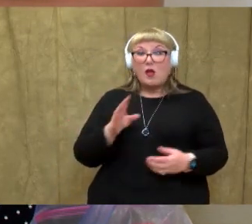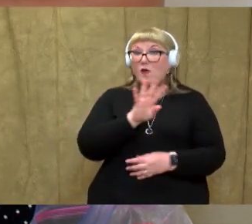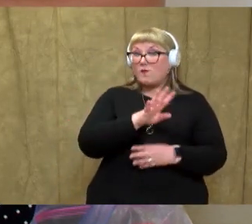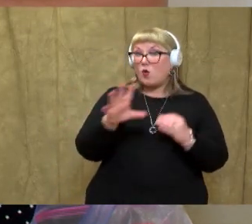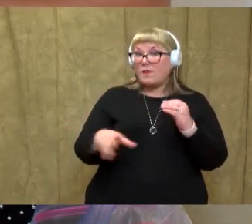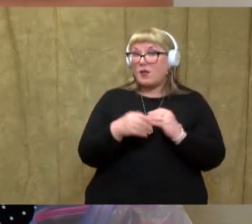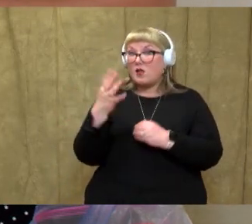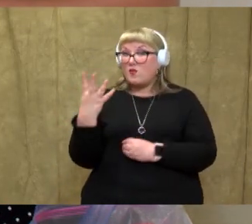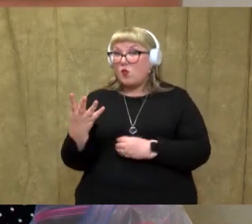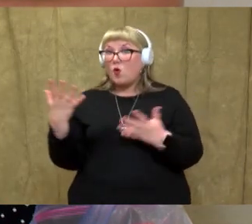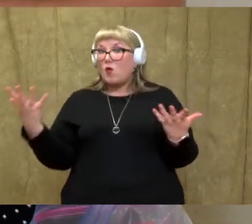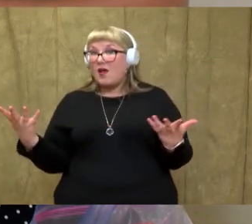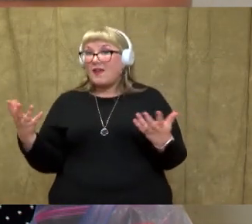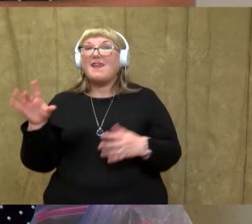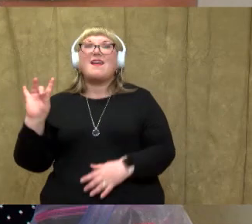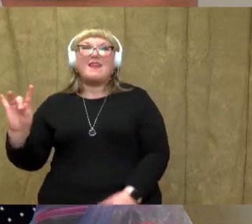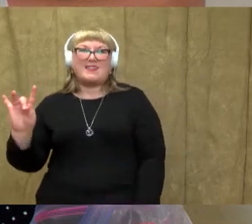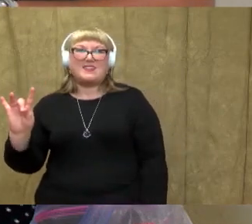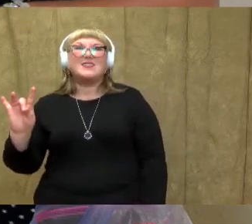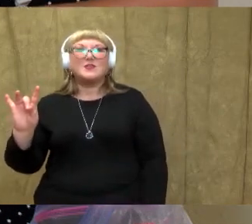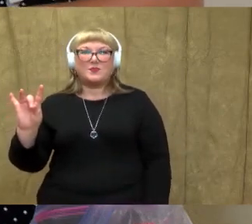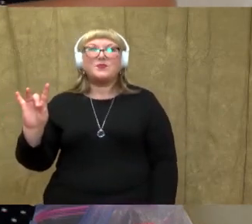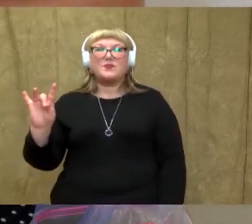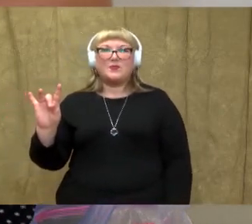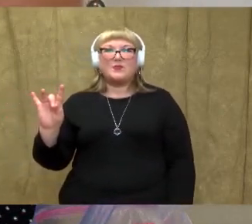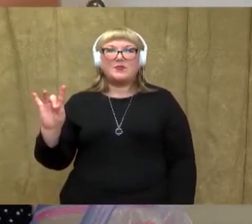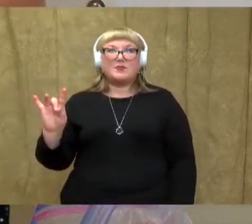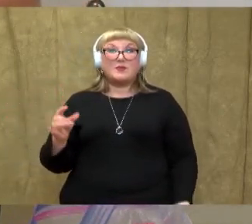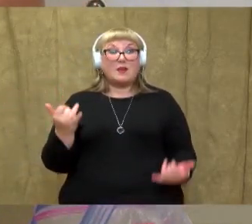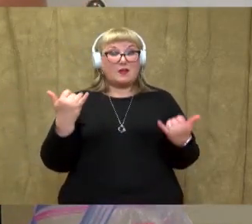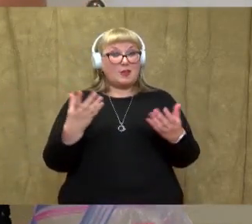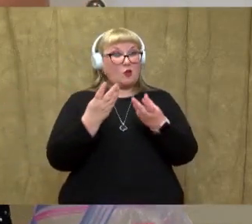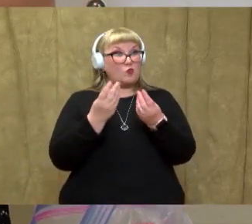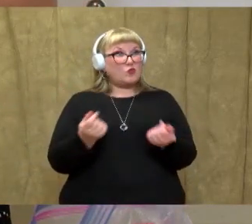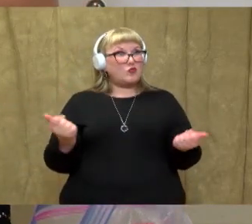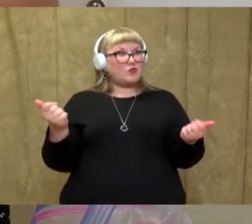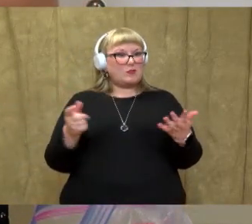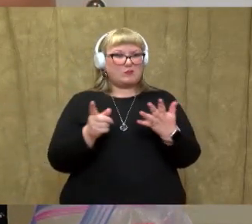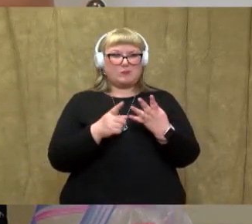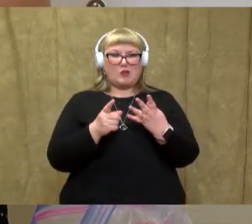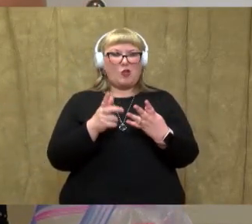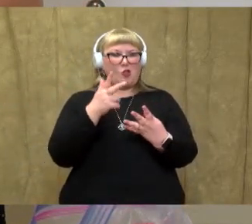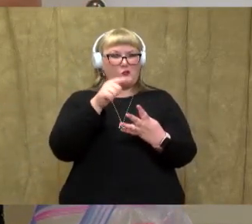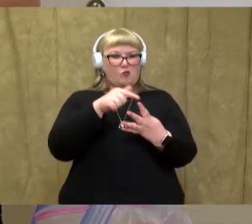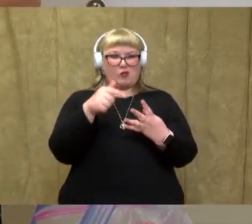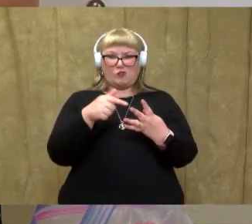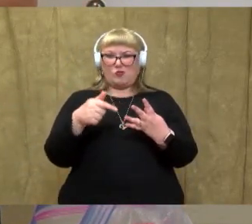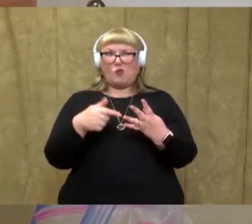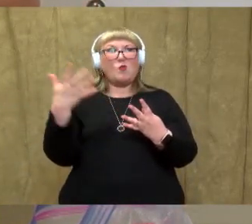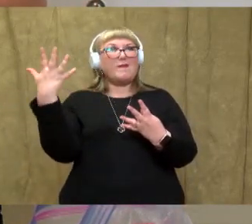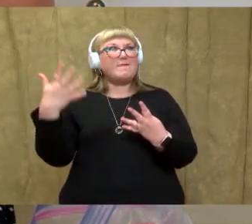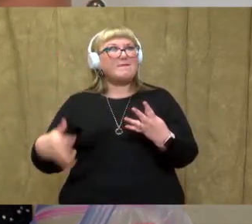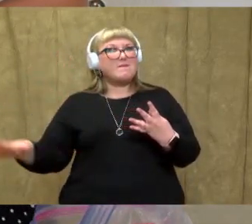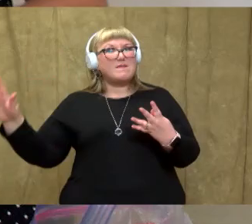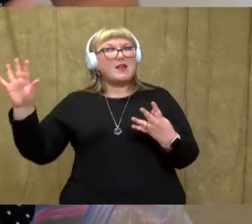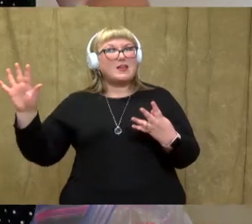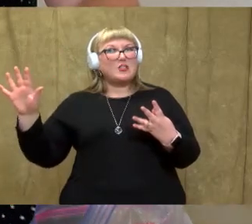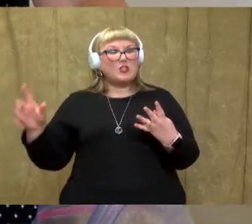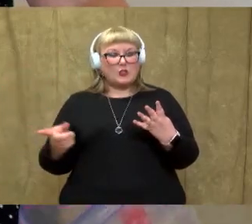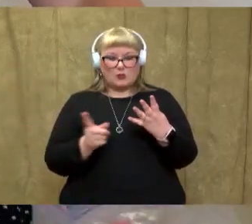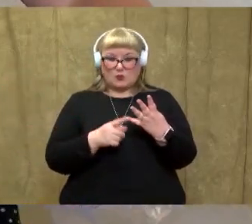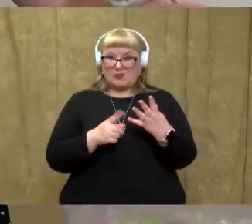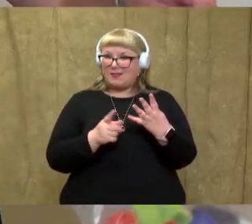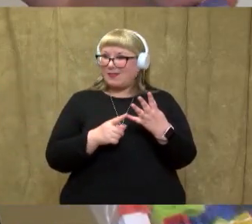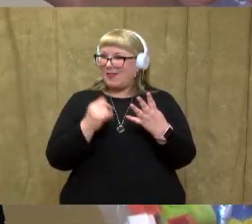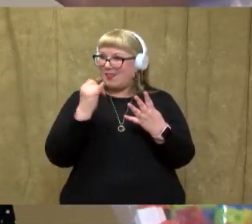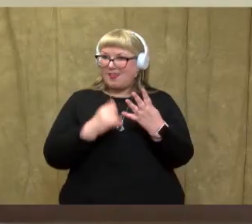4 equals 8. So now we've solved that problem 3 different ways. Our last way